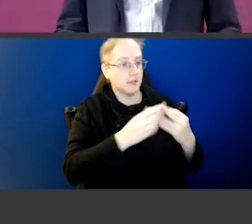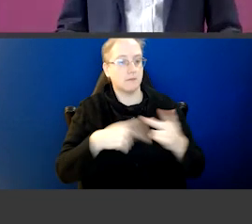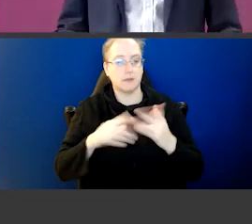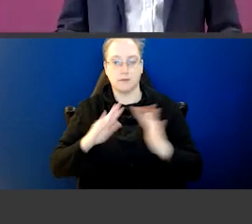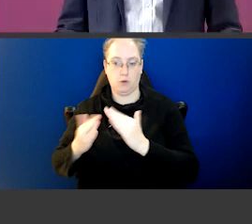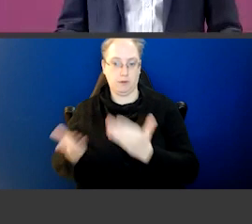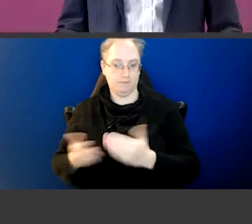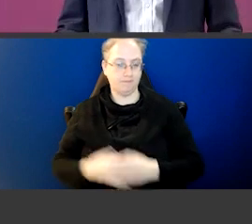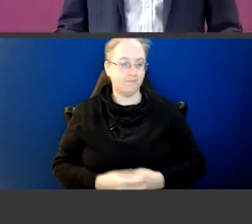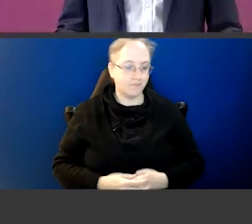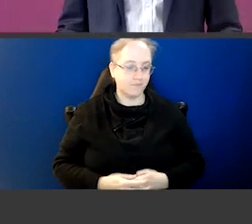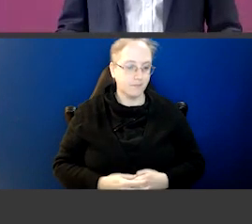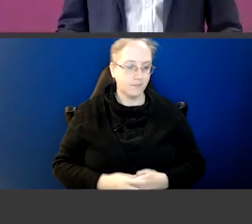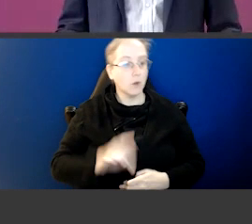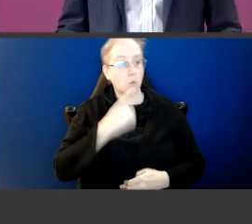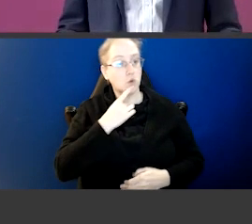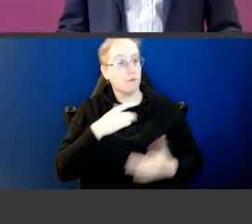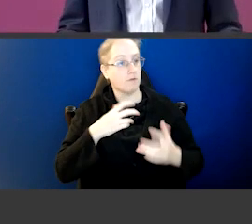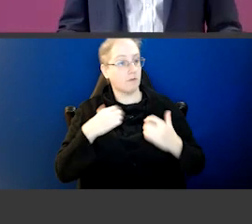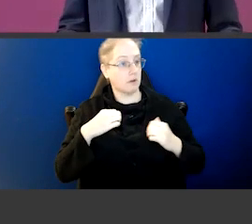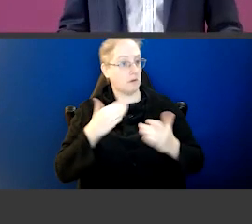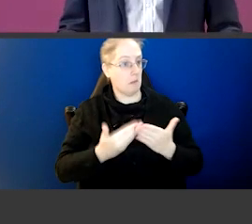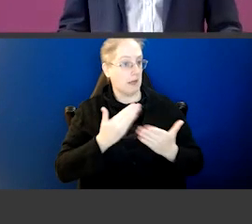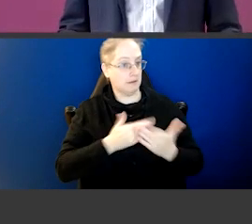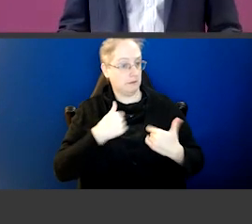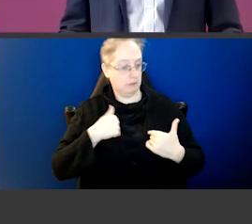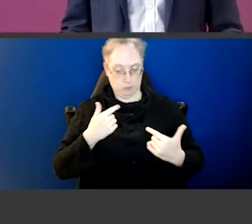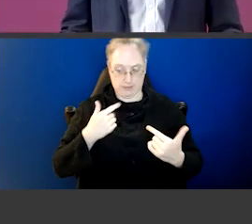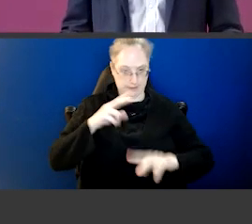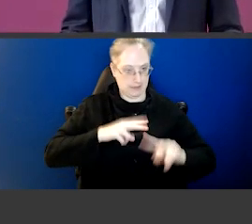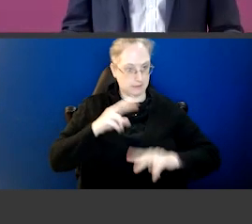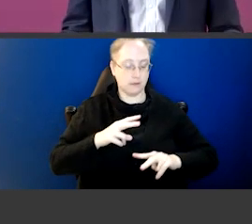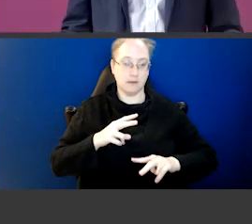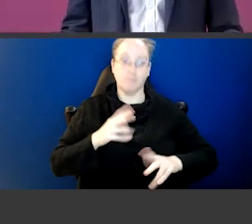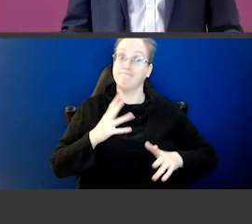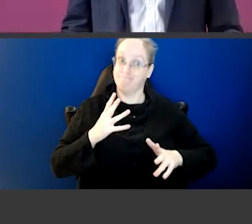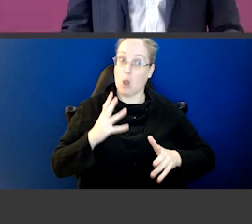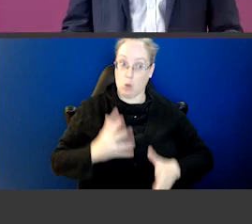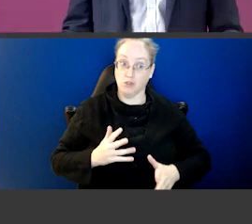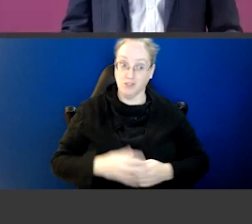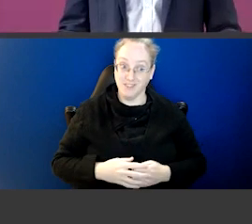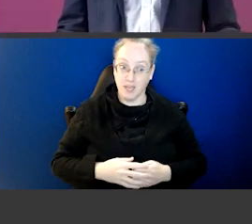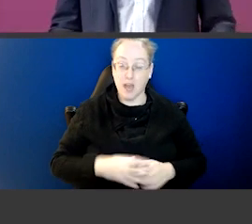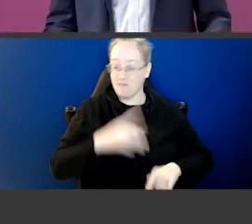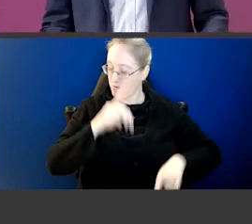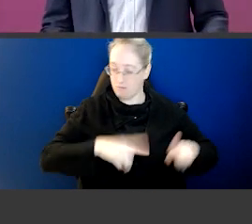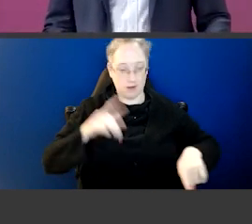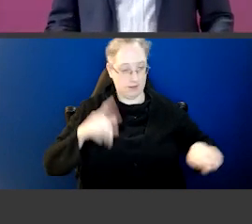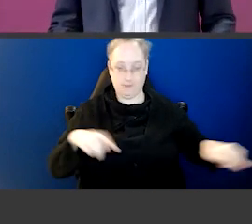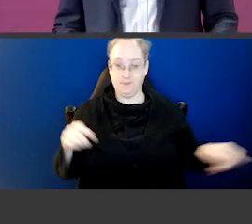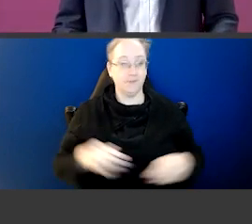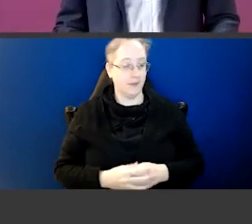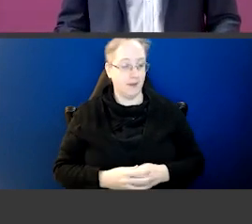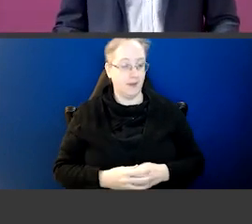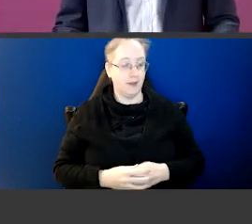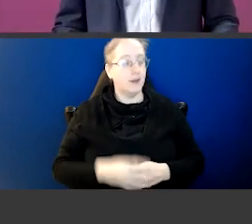So what type of complaints do we assess? And the short answer is a lot, and across a very broad spectrum. I think it's